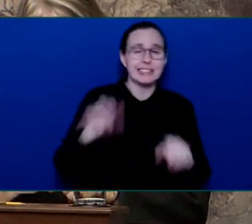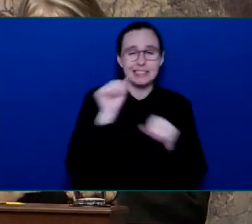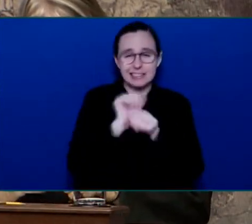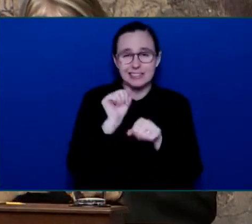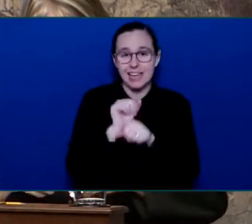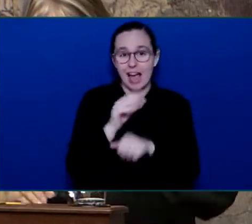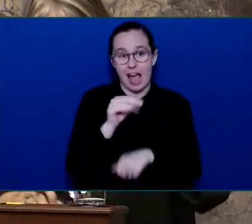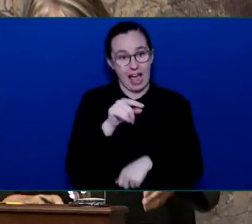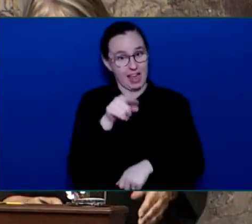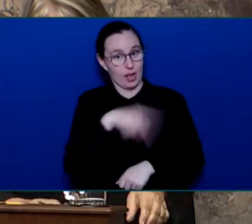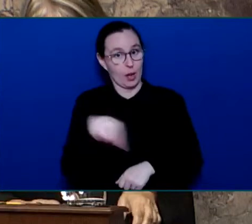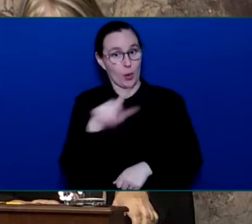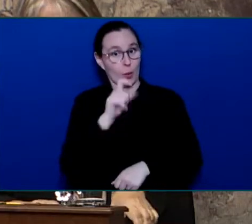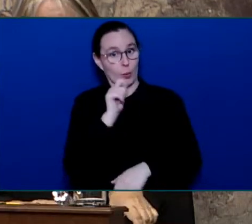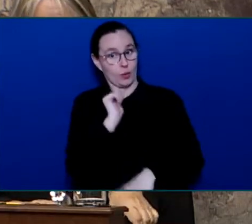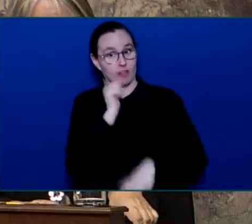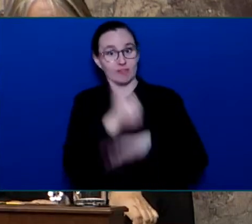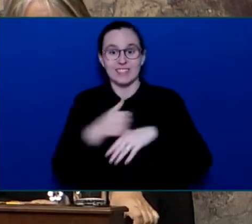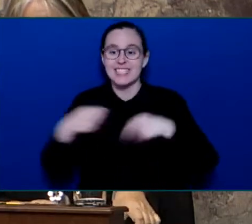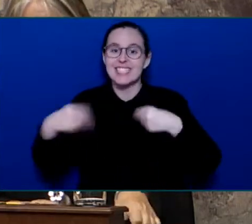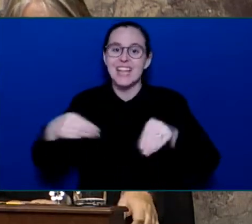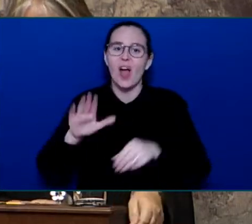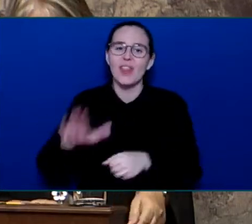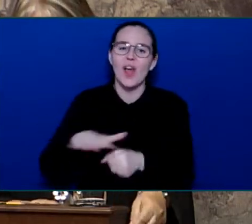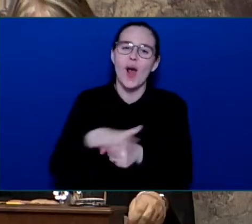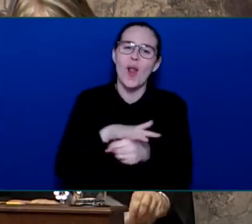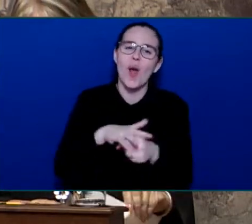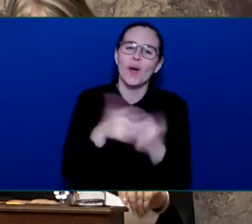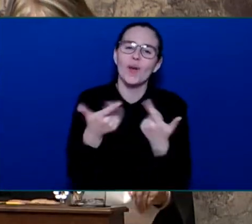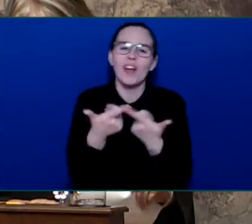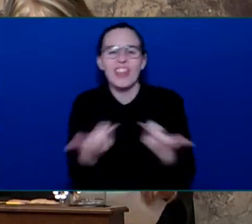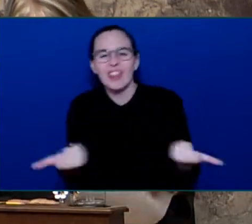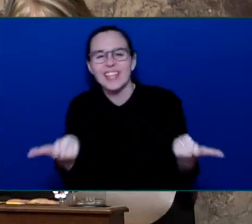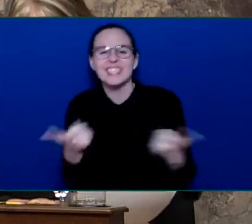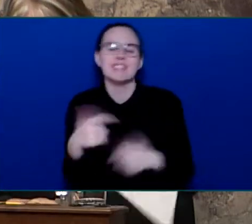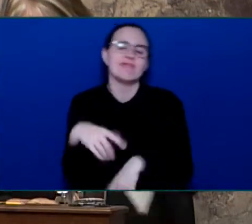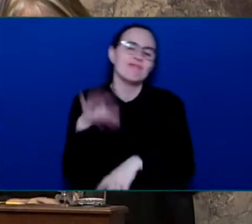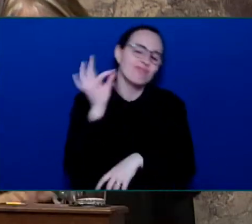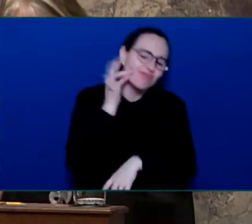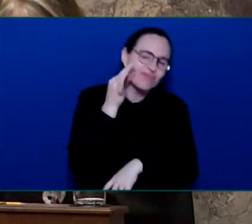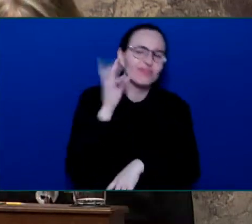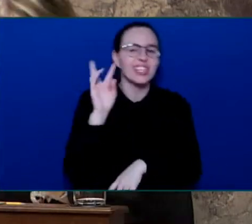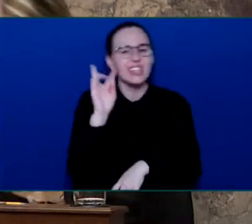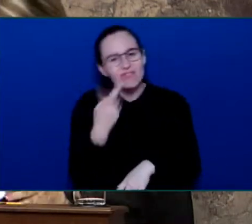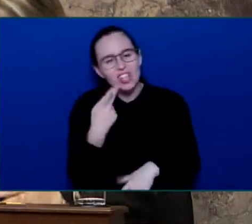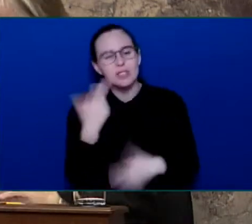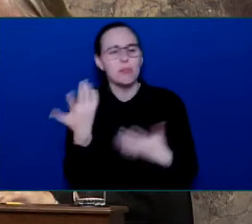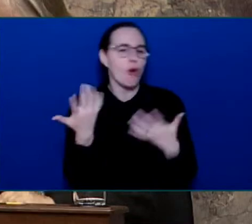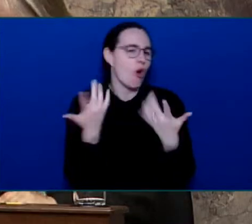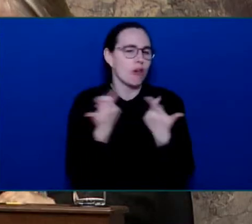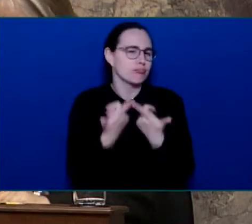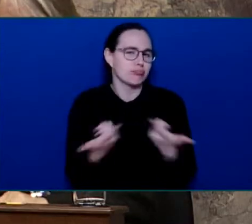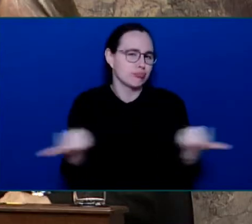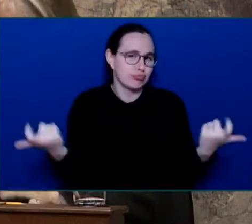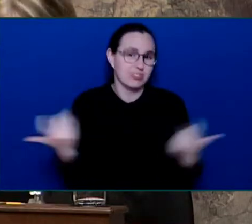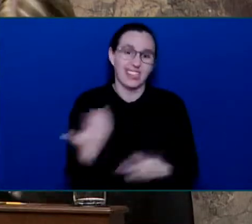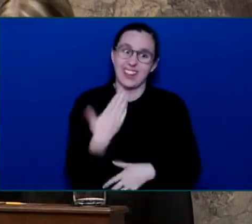farm fresh beer, whose efforts helped to make this event truly unforgettable. Thank you, Mr. Speaker.